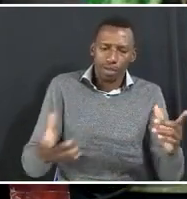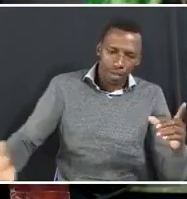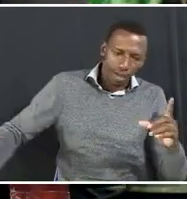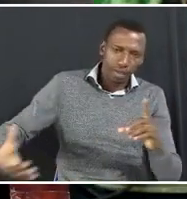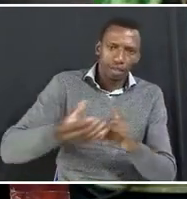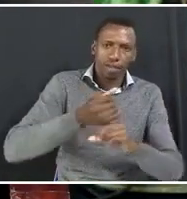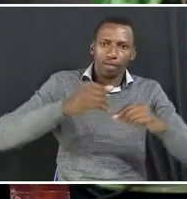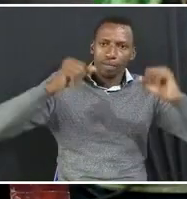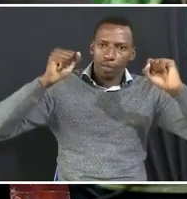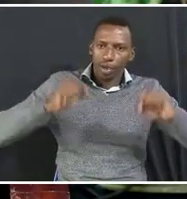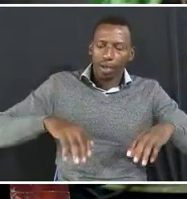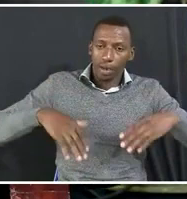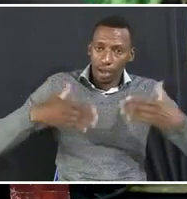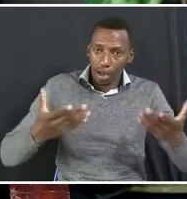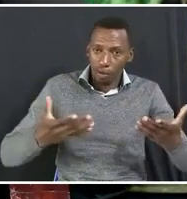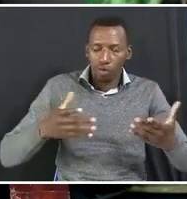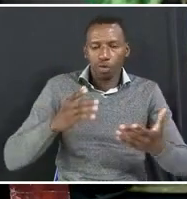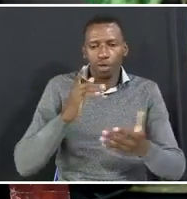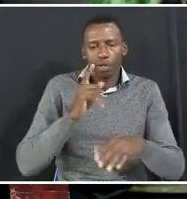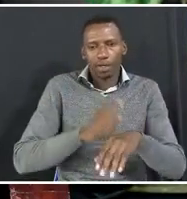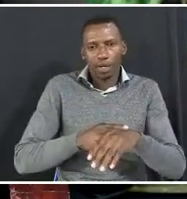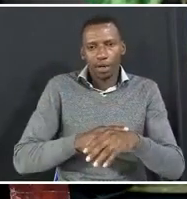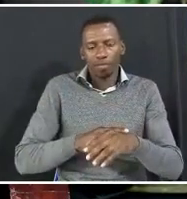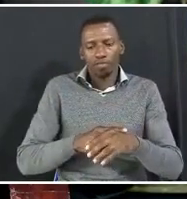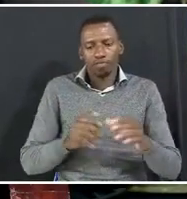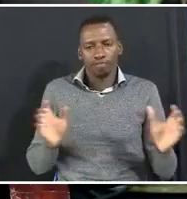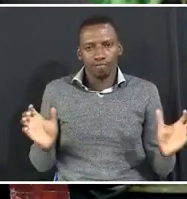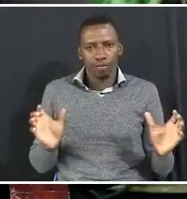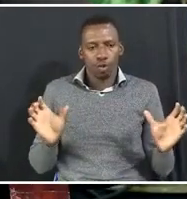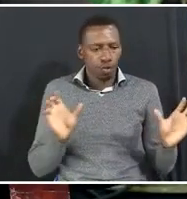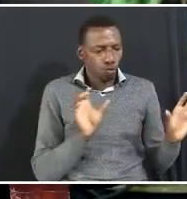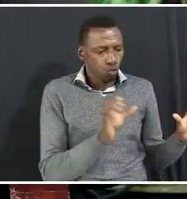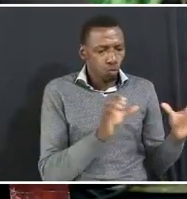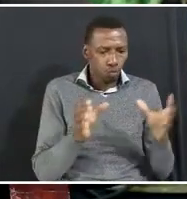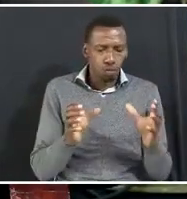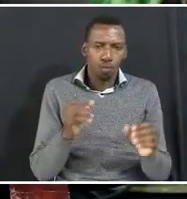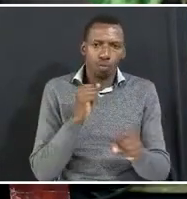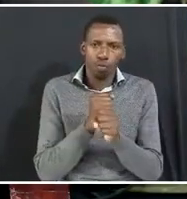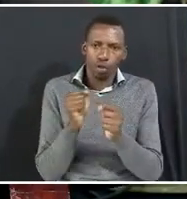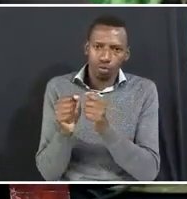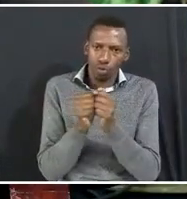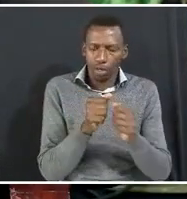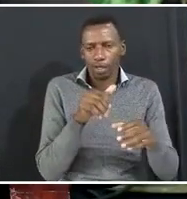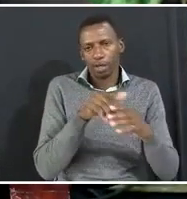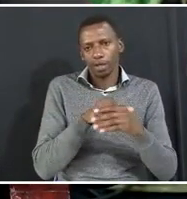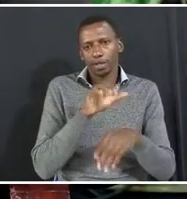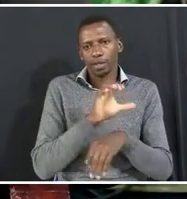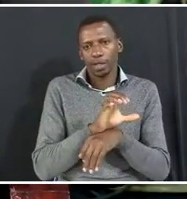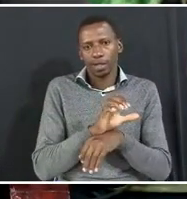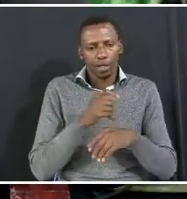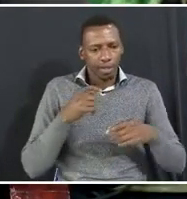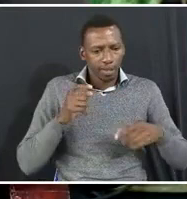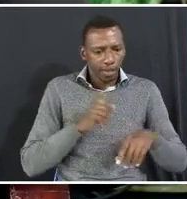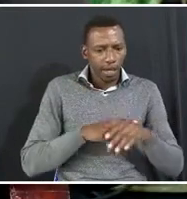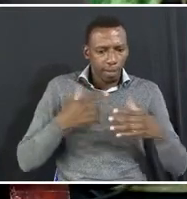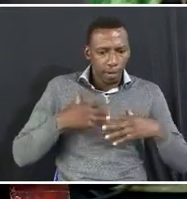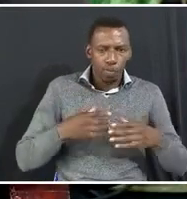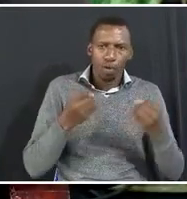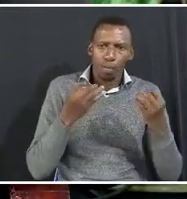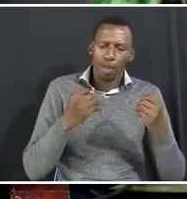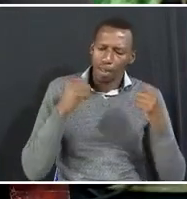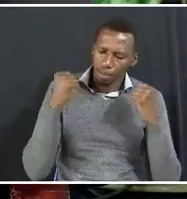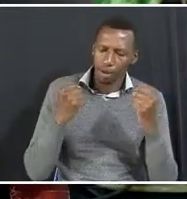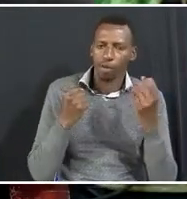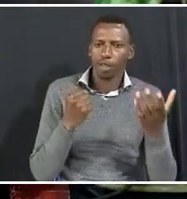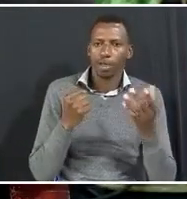a collective effort of the departments that are required in the church. There is power in numbers, and together we can be able to